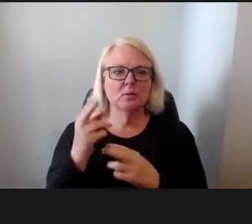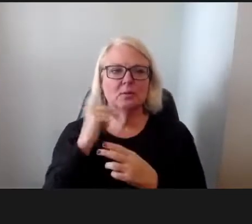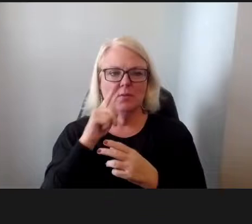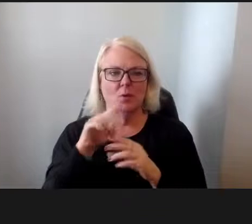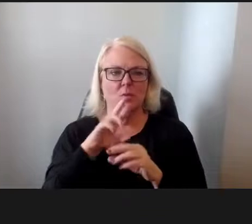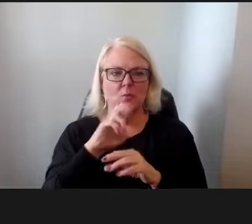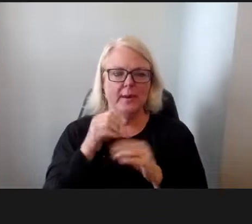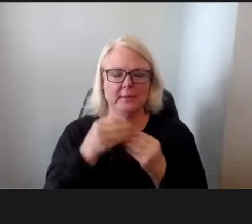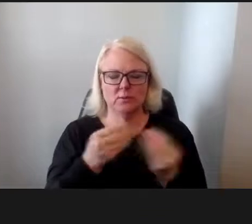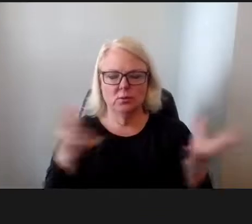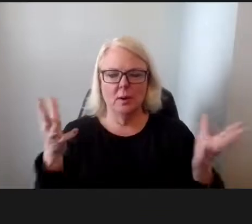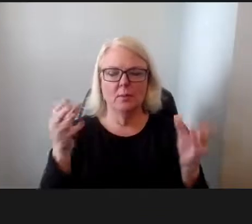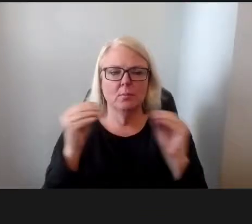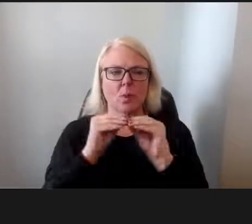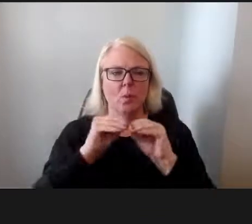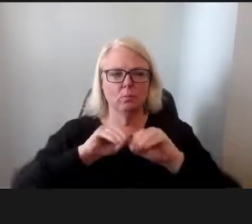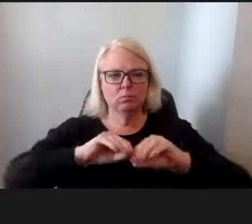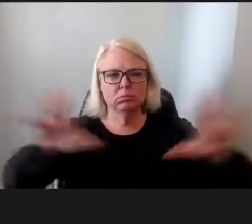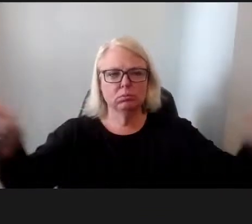redistribute them more widely.